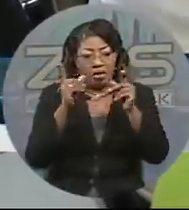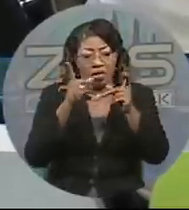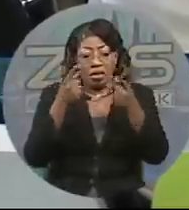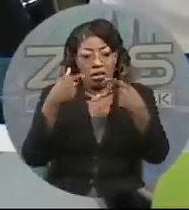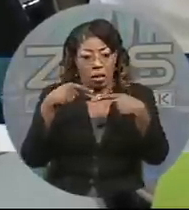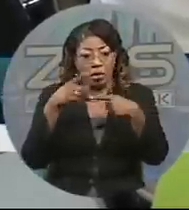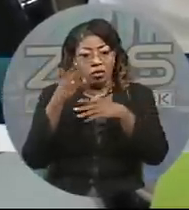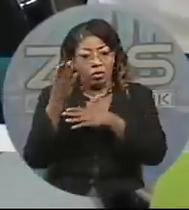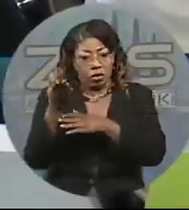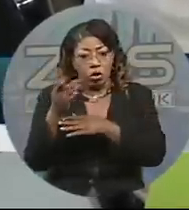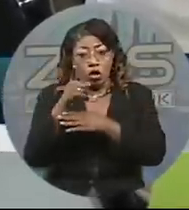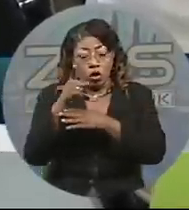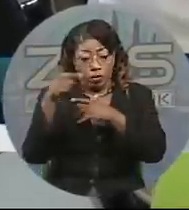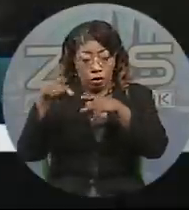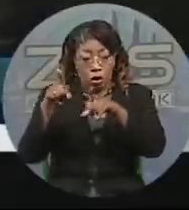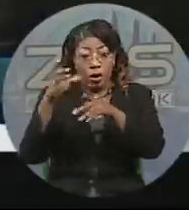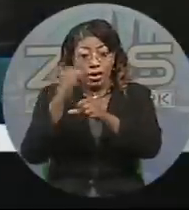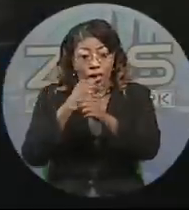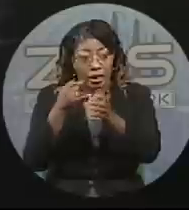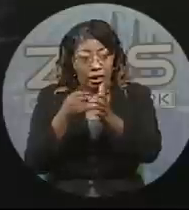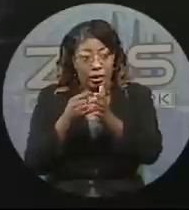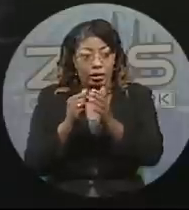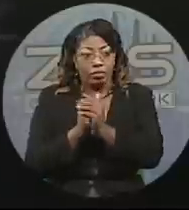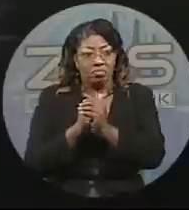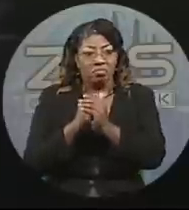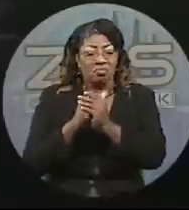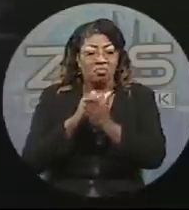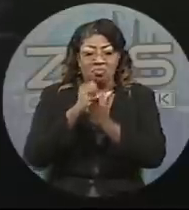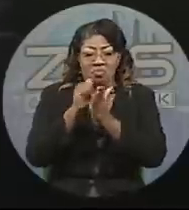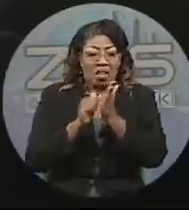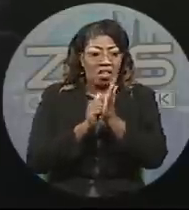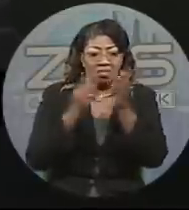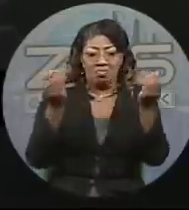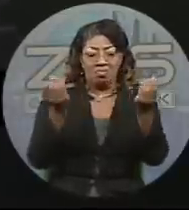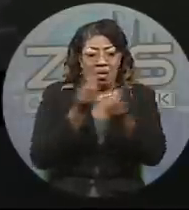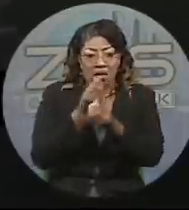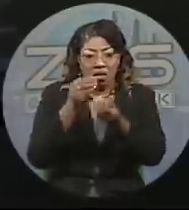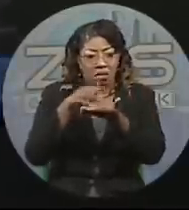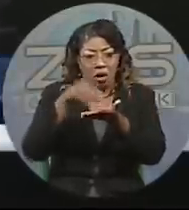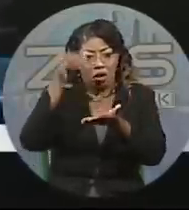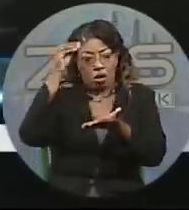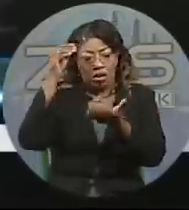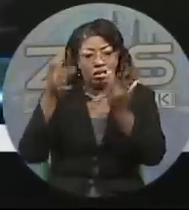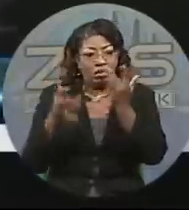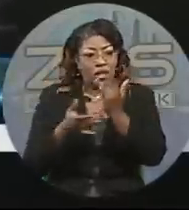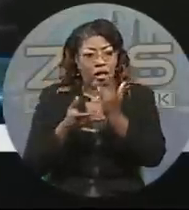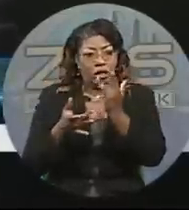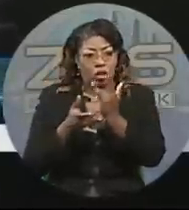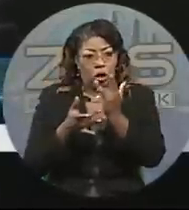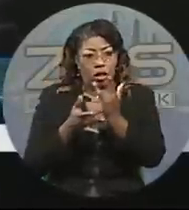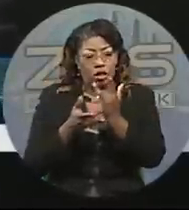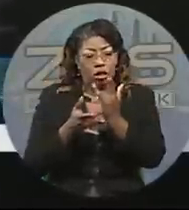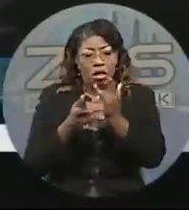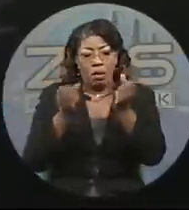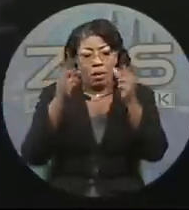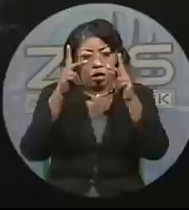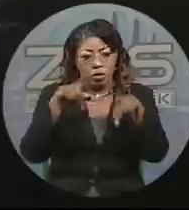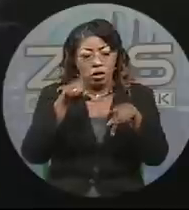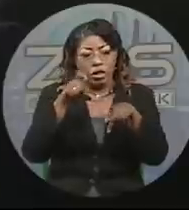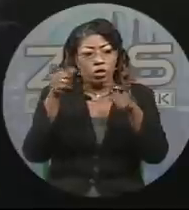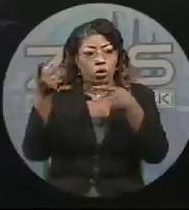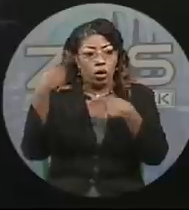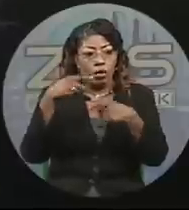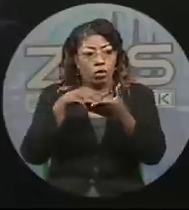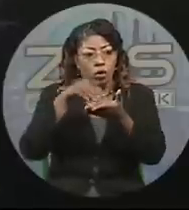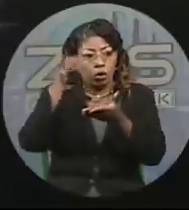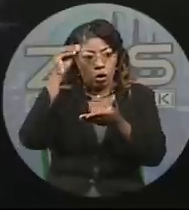to come and get what you want at this time in life. Age has nothing to do with learning technology, and a lot of persons need to come now